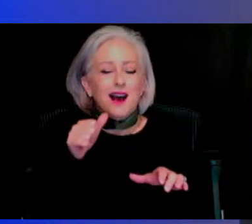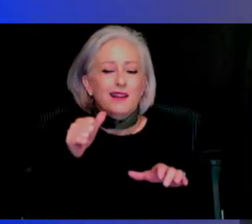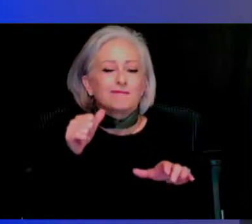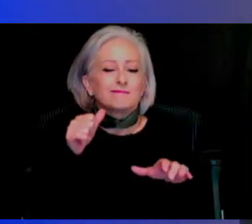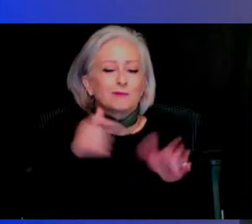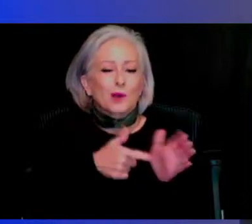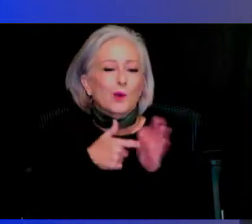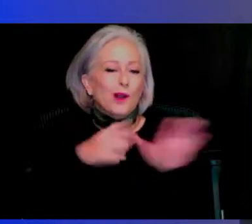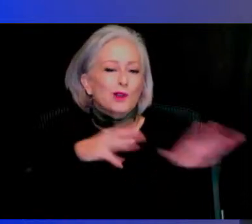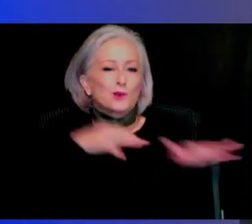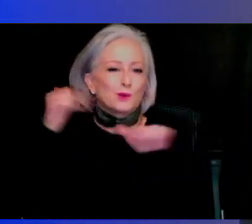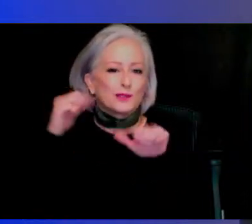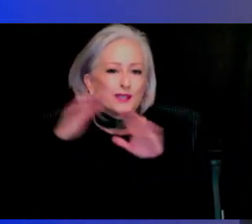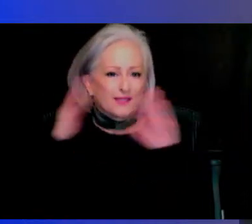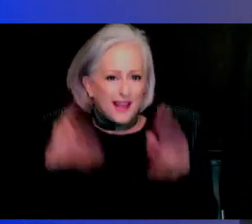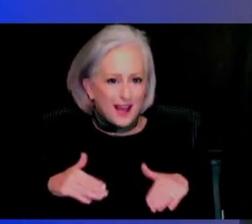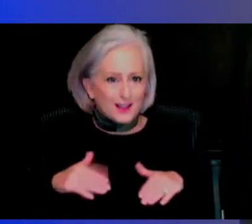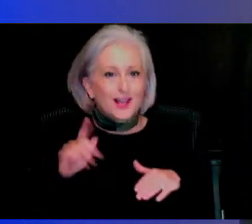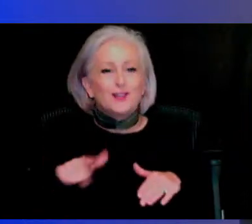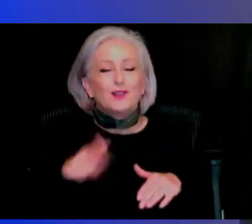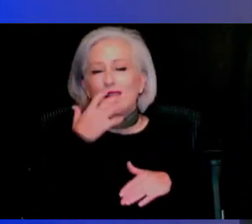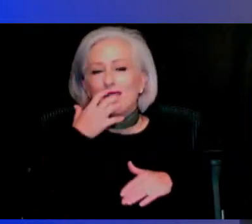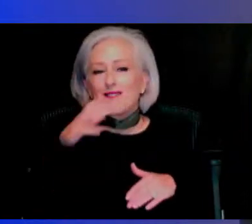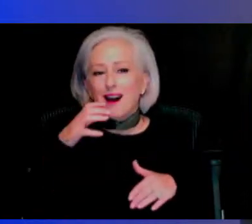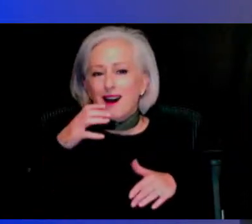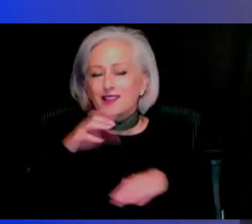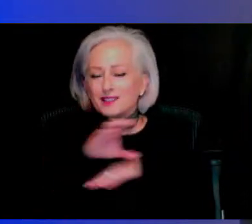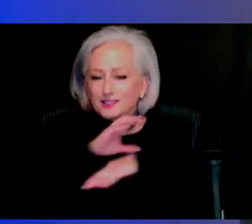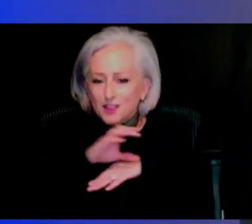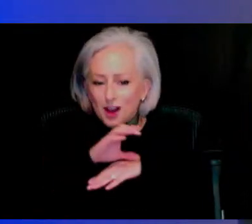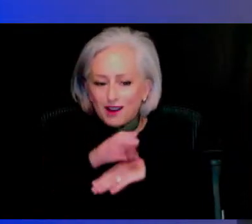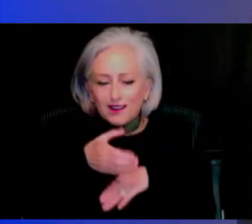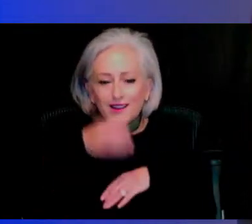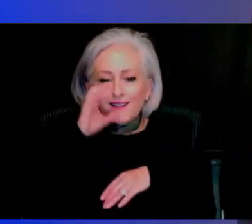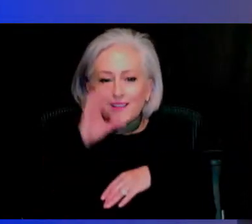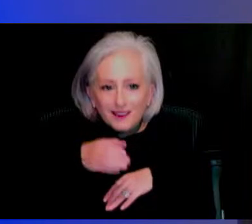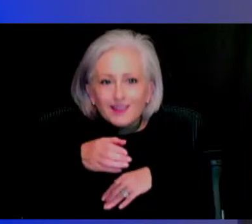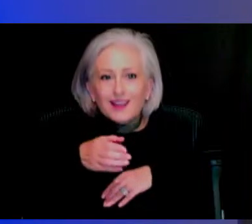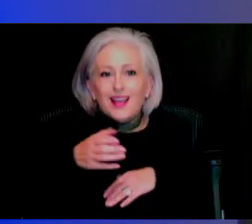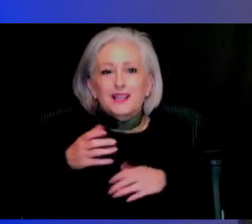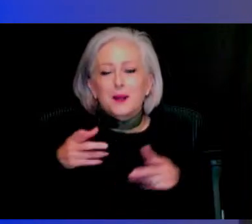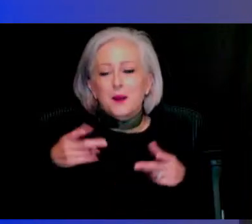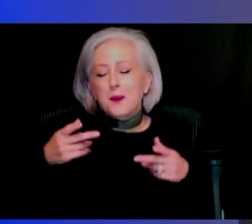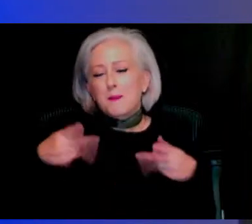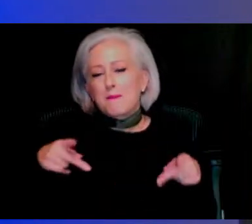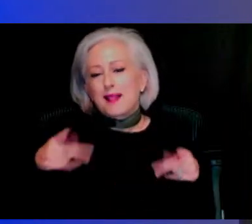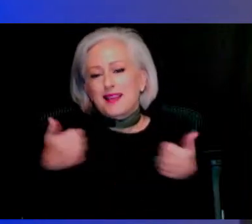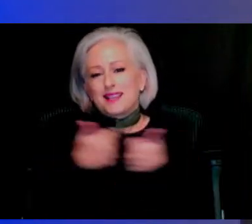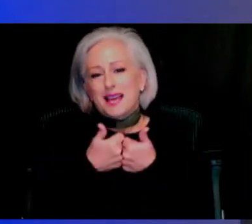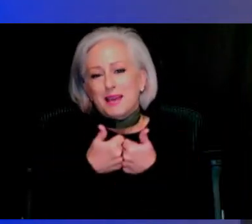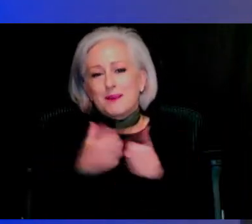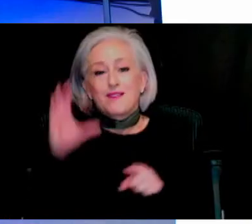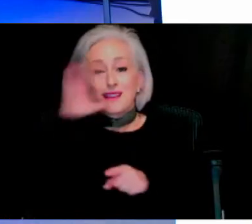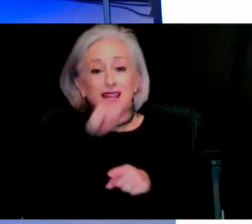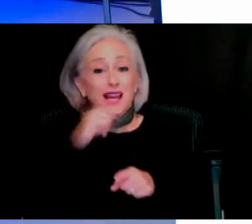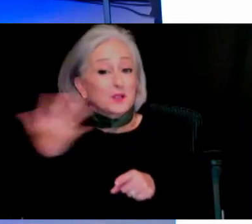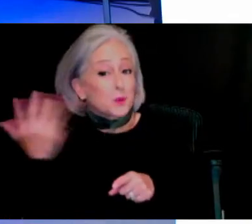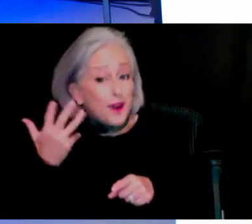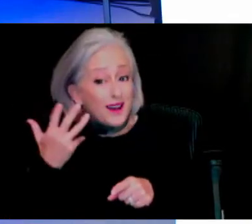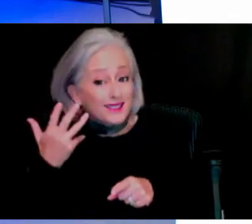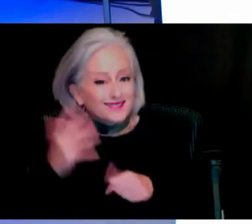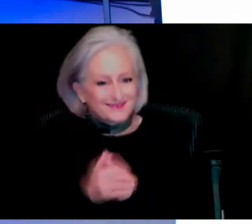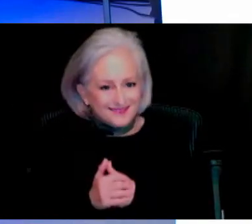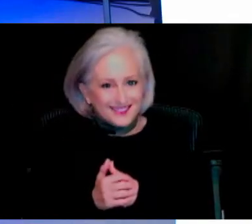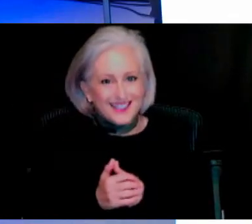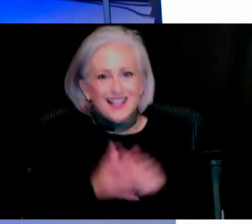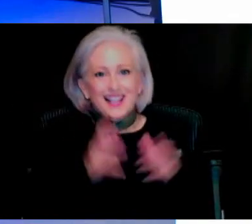have some hot cocoa and play a game of guess what, and you have to make questions and answer them out of your kids. Leave them on your coffee table. We leave